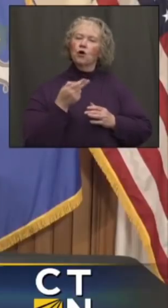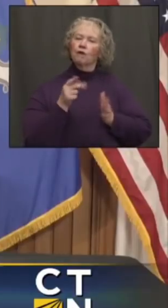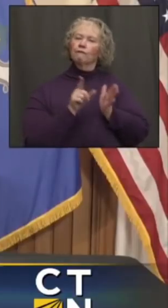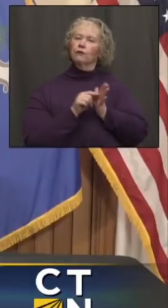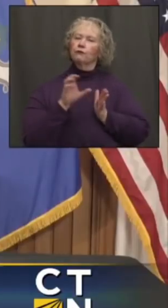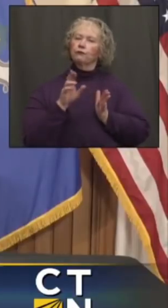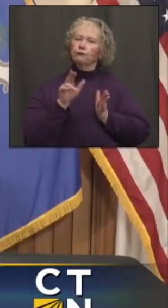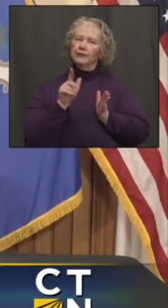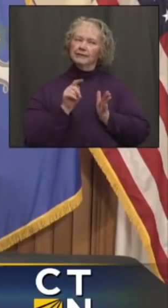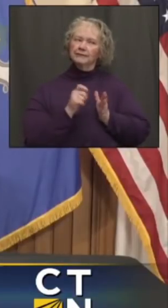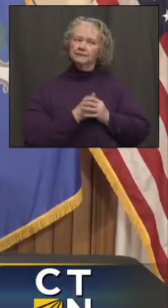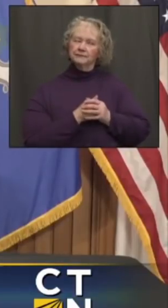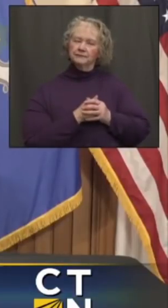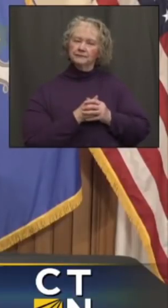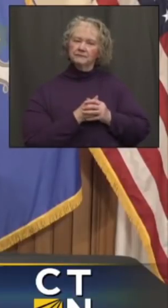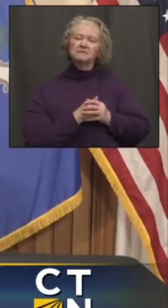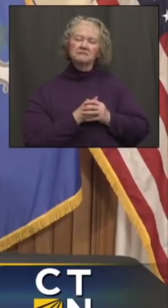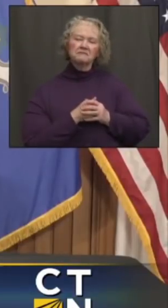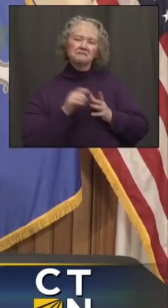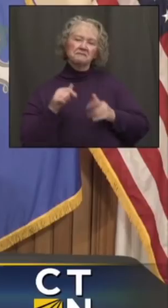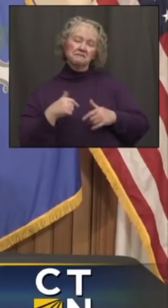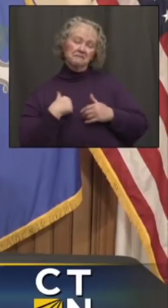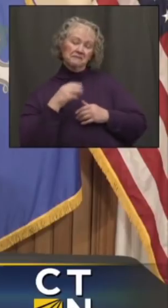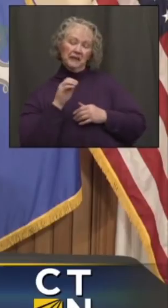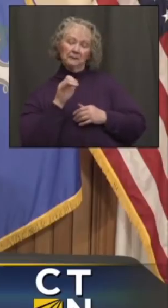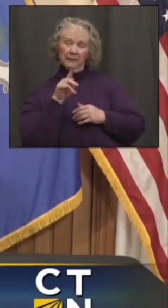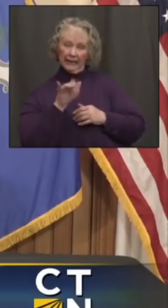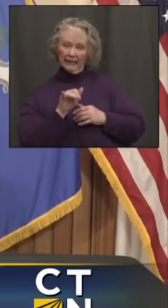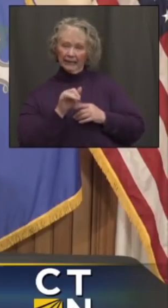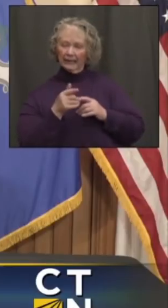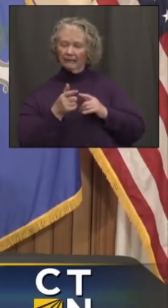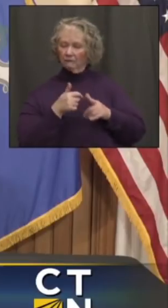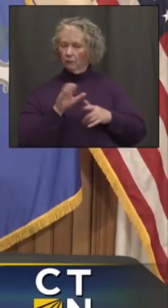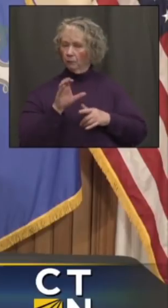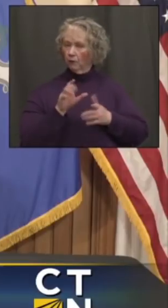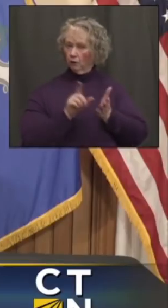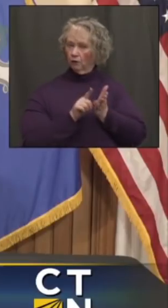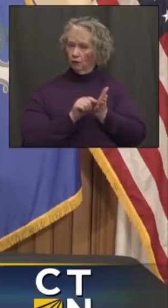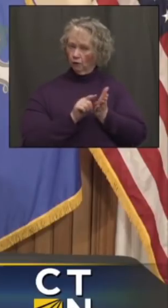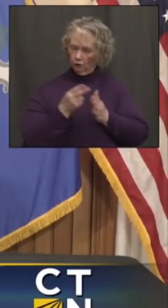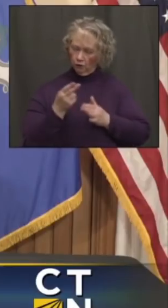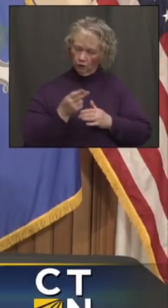now, the trends in the region and the trends in the country are all trending in the positive direction.